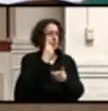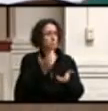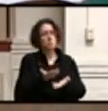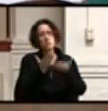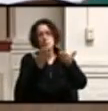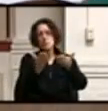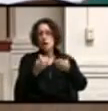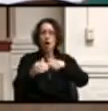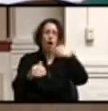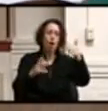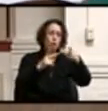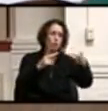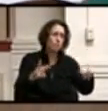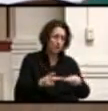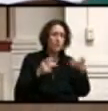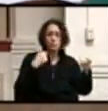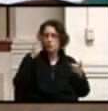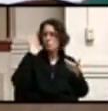the committee level. And